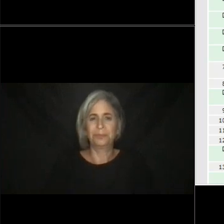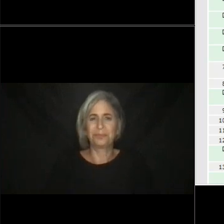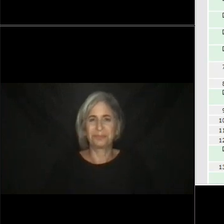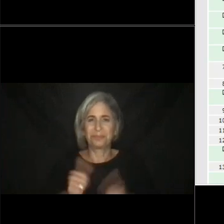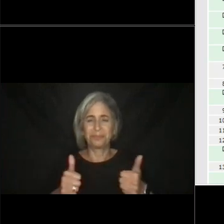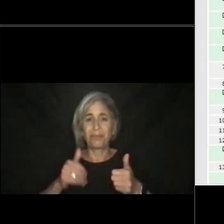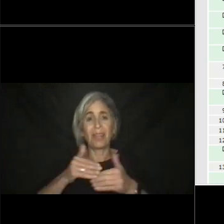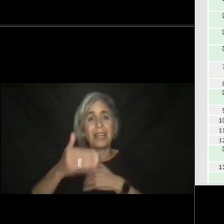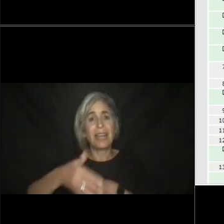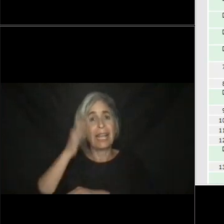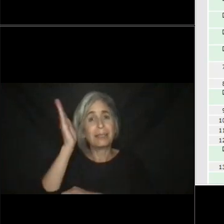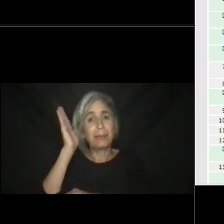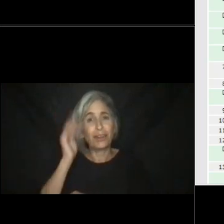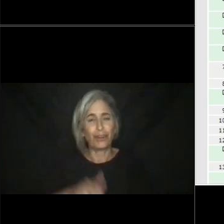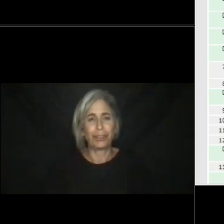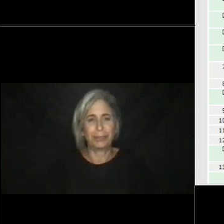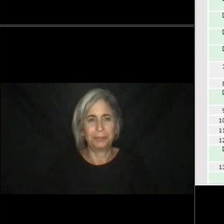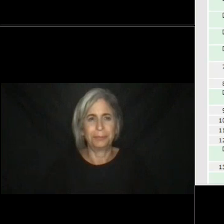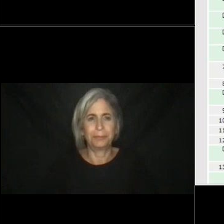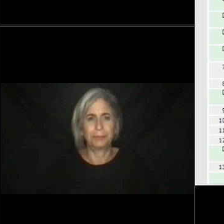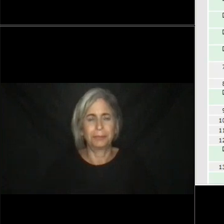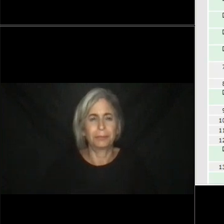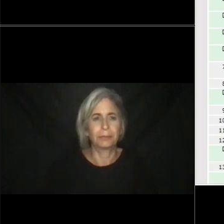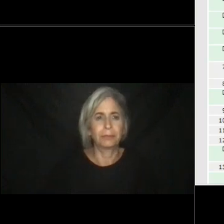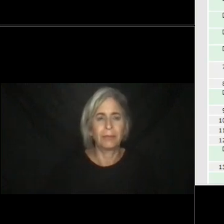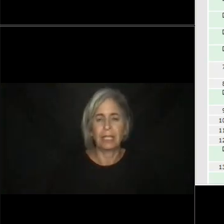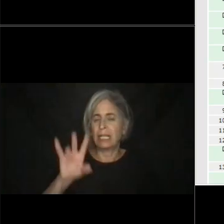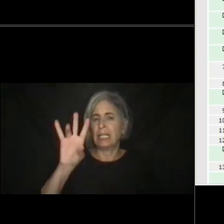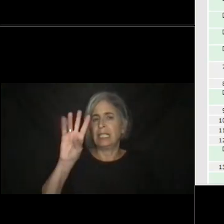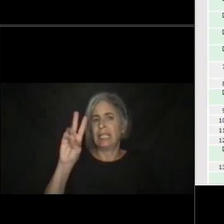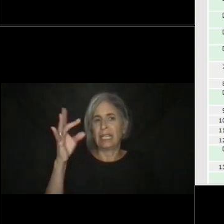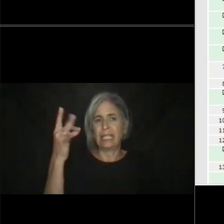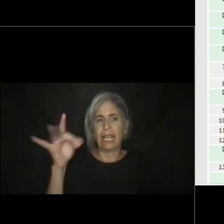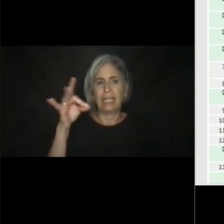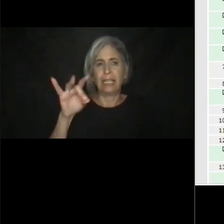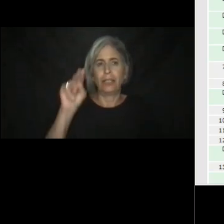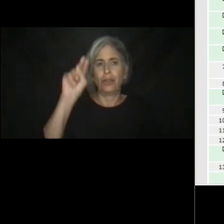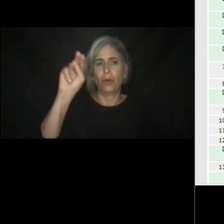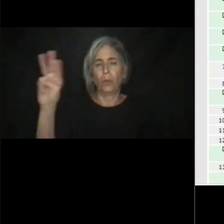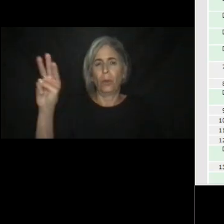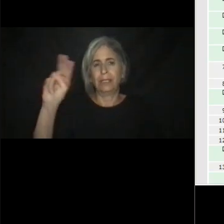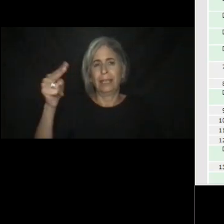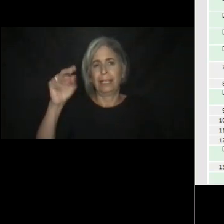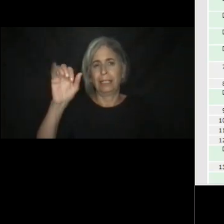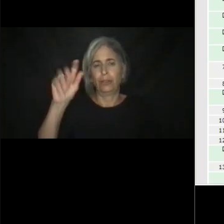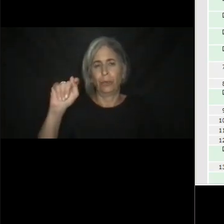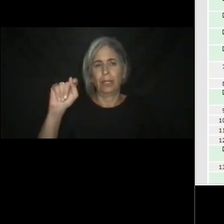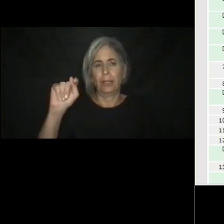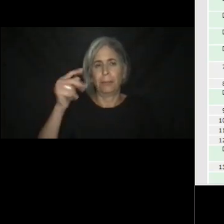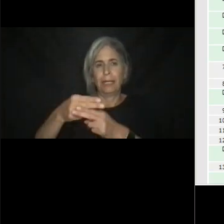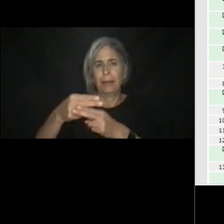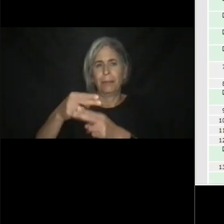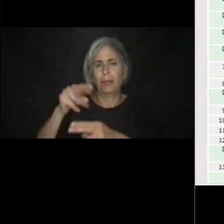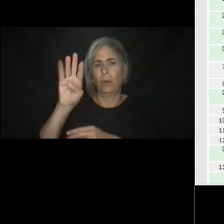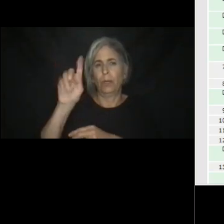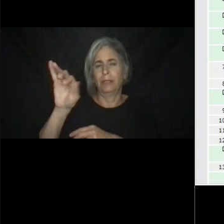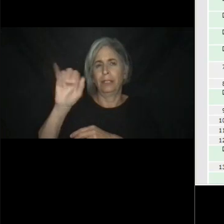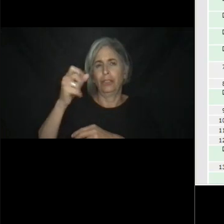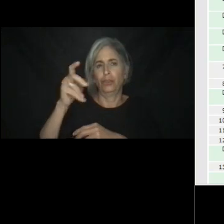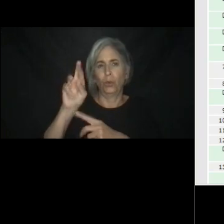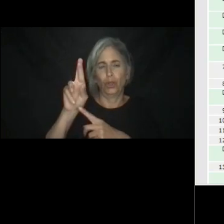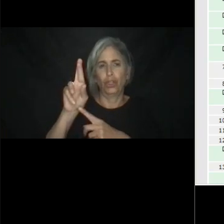Next speaker. Wesley Schuler, 618 Northwest 2nd Street. Could you bring the mic closer? Wesley Schuler,